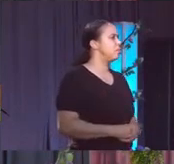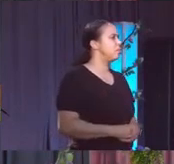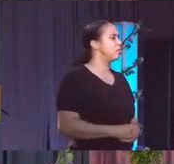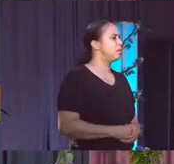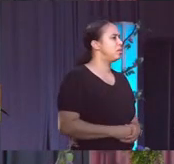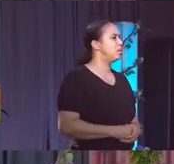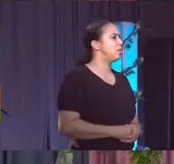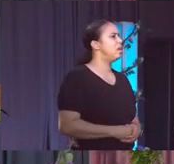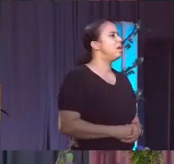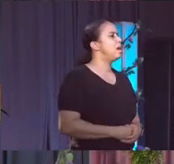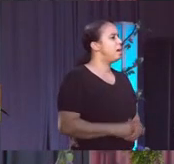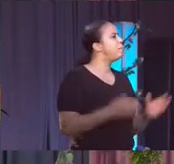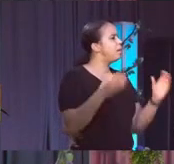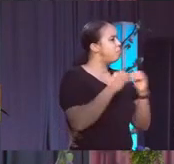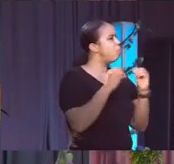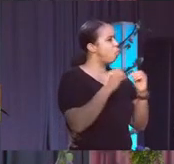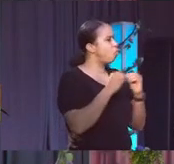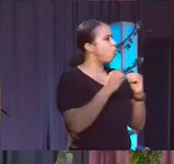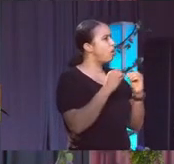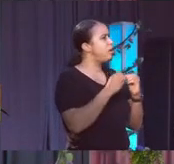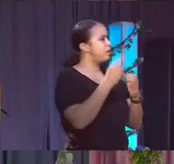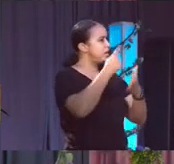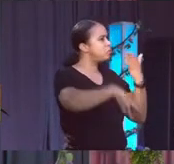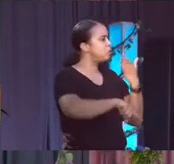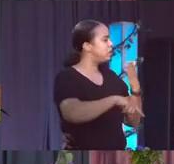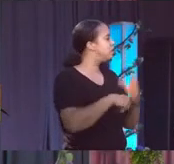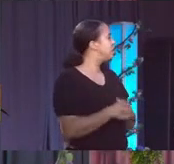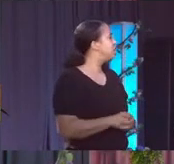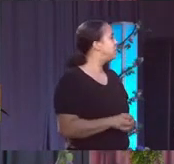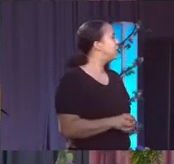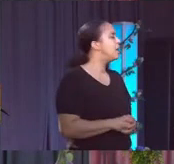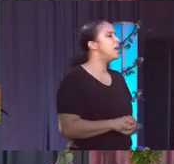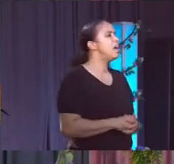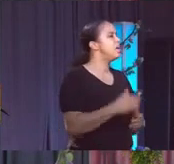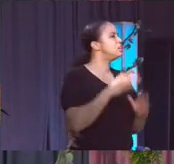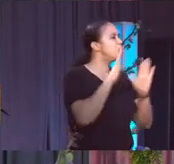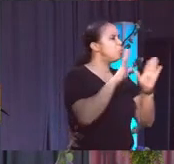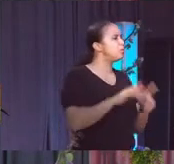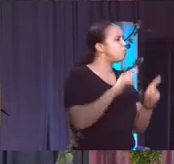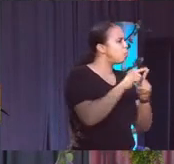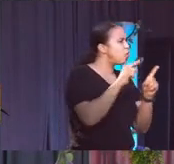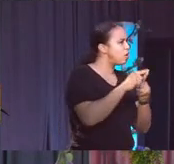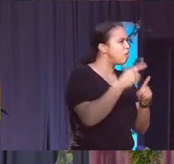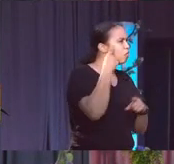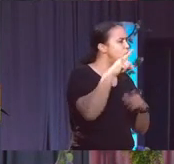I'm going to bring y'all some more this next week. The Lord gave me he's given me a wonderful word for next week